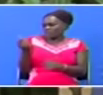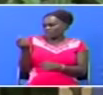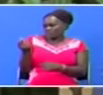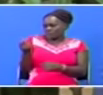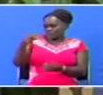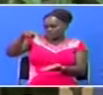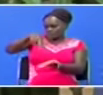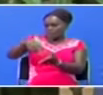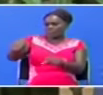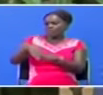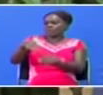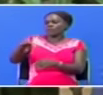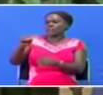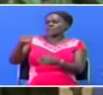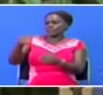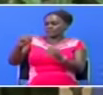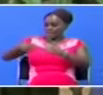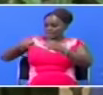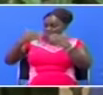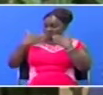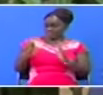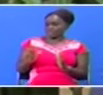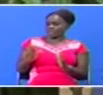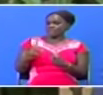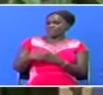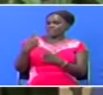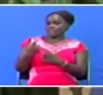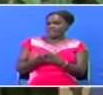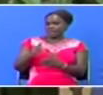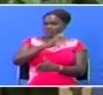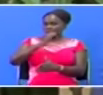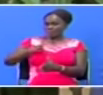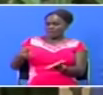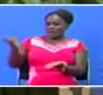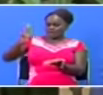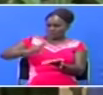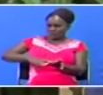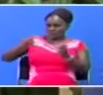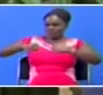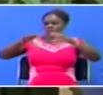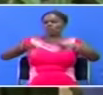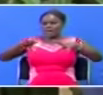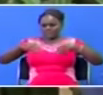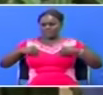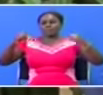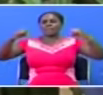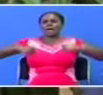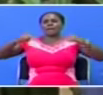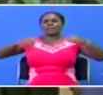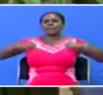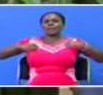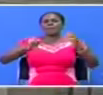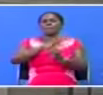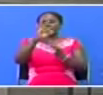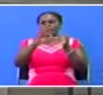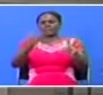feuding members within a party have agreed, then the tribunal may record a consent to accommodate the agreement of the parties. It's perfectly